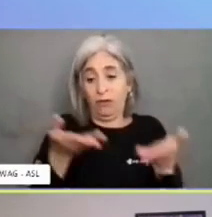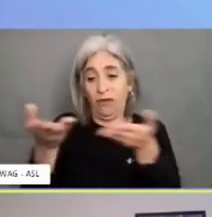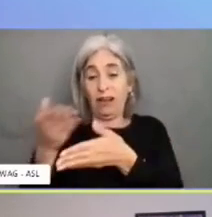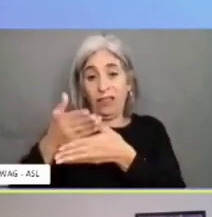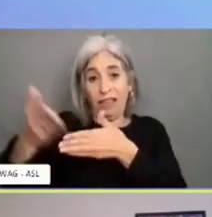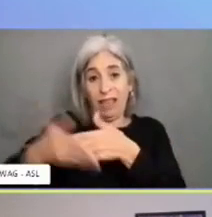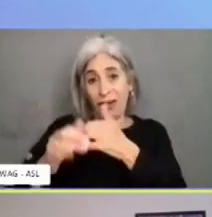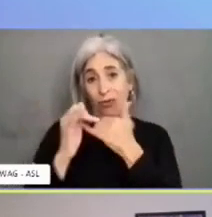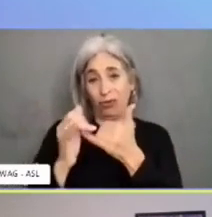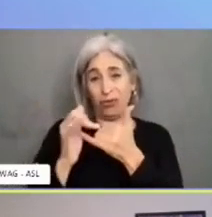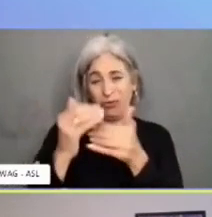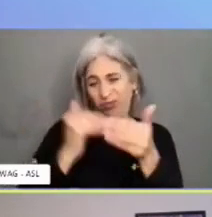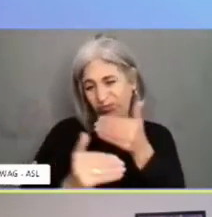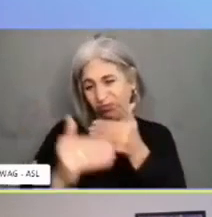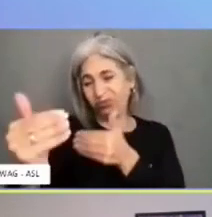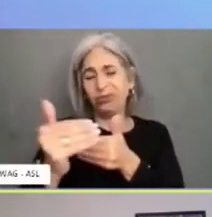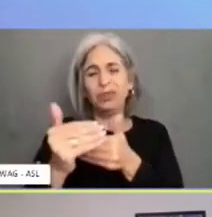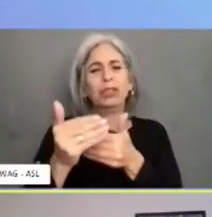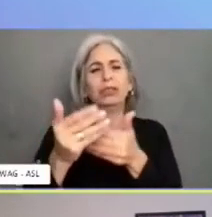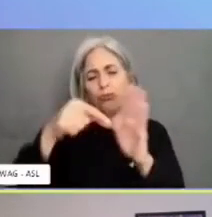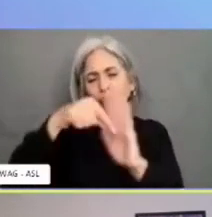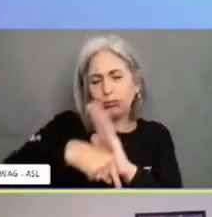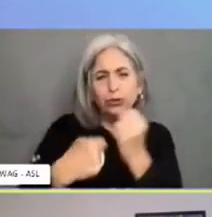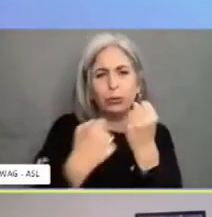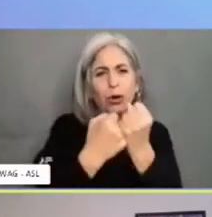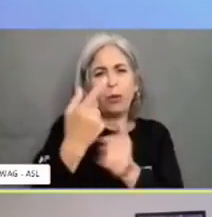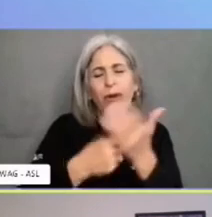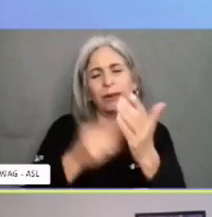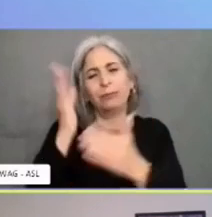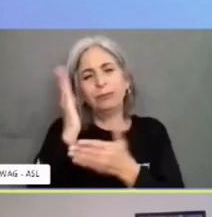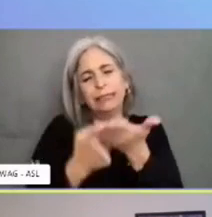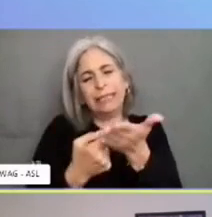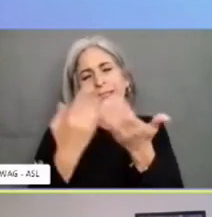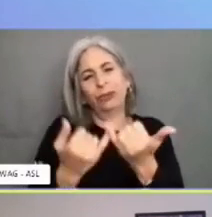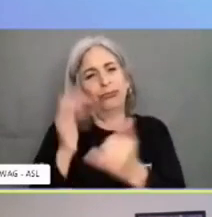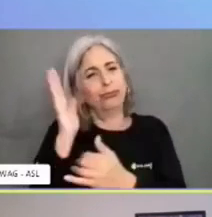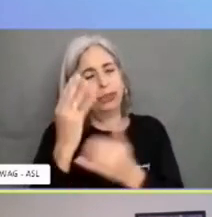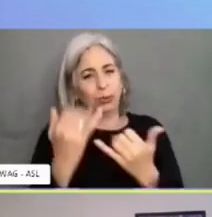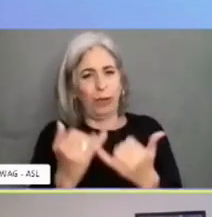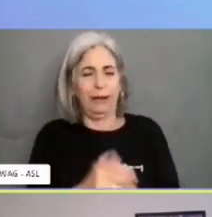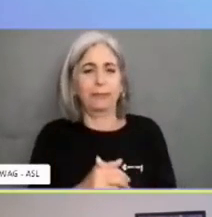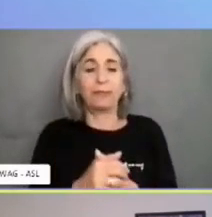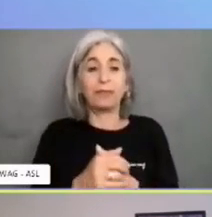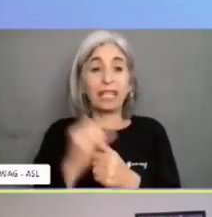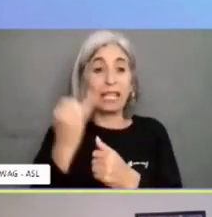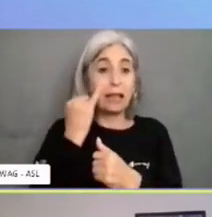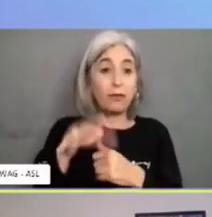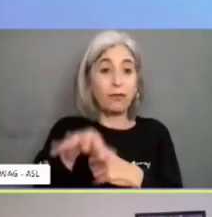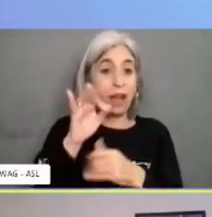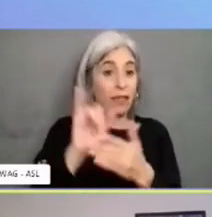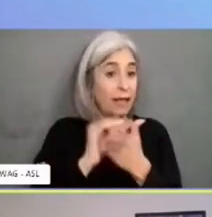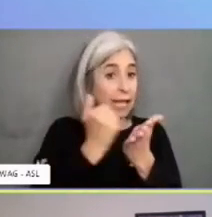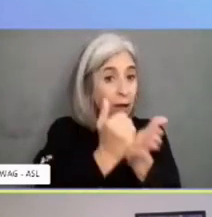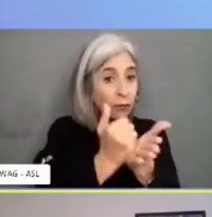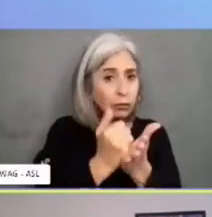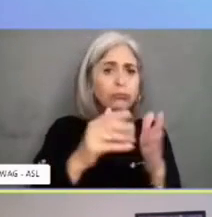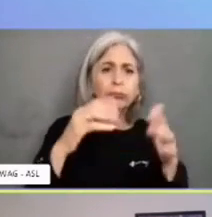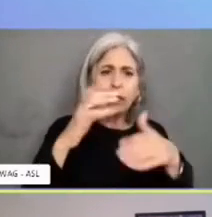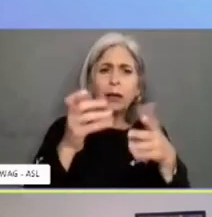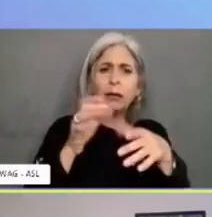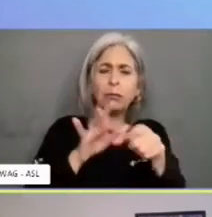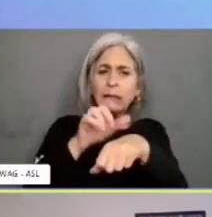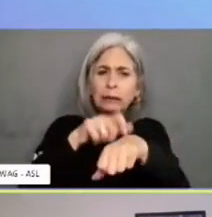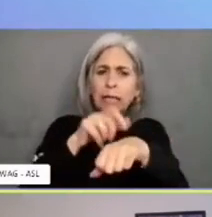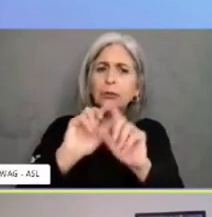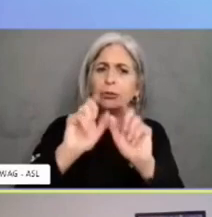just further the things that I'm talking about today. So I'll give you all a chance to go there if you find that that would be helpful for your